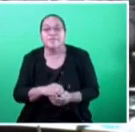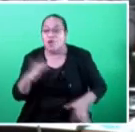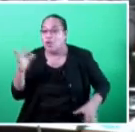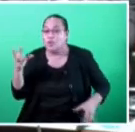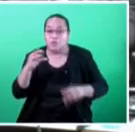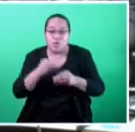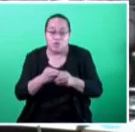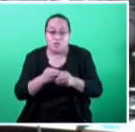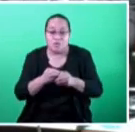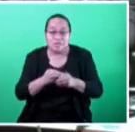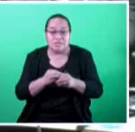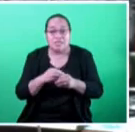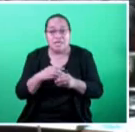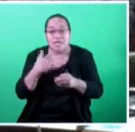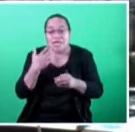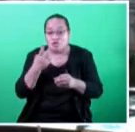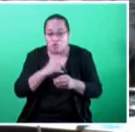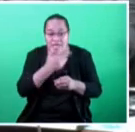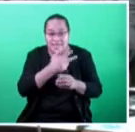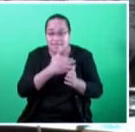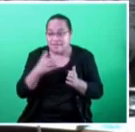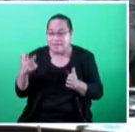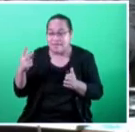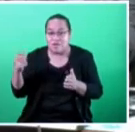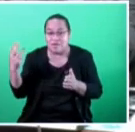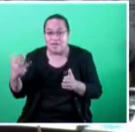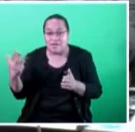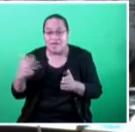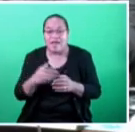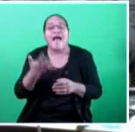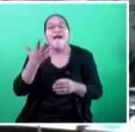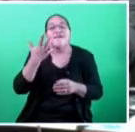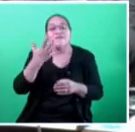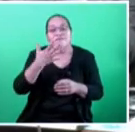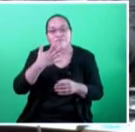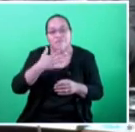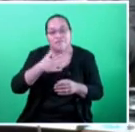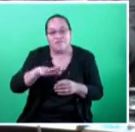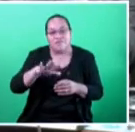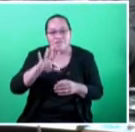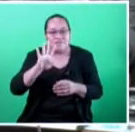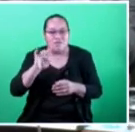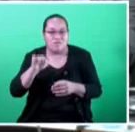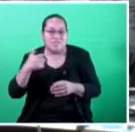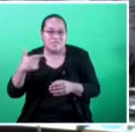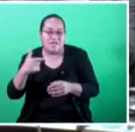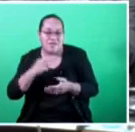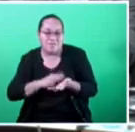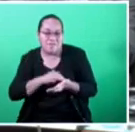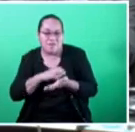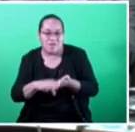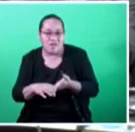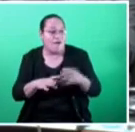budget for the Department of Waterways for the fiscal year 2018-19 was 55.7 million, comprising of 4.2